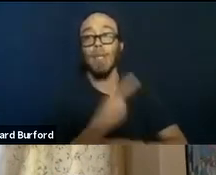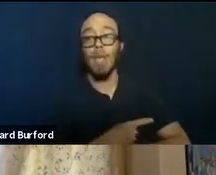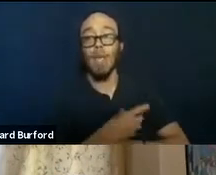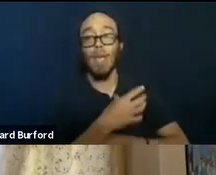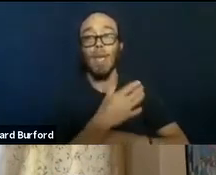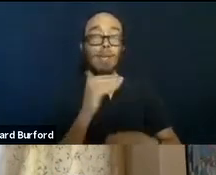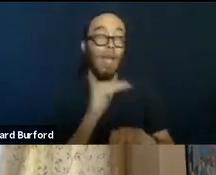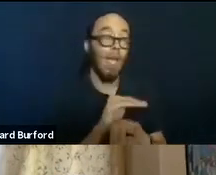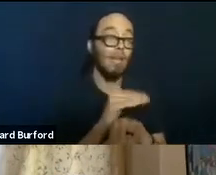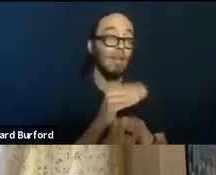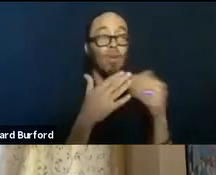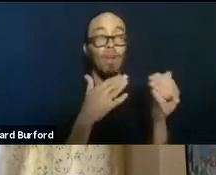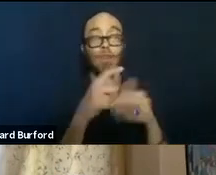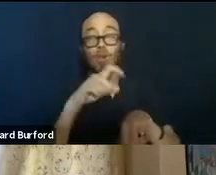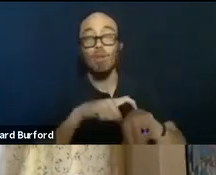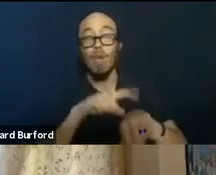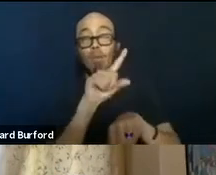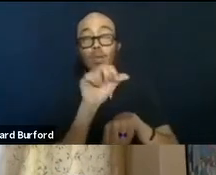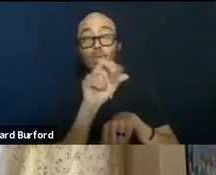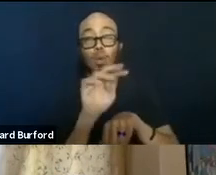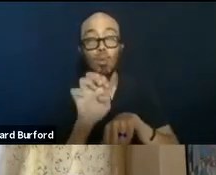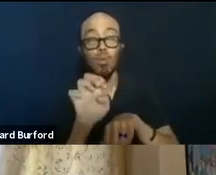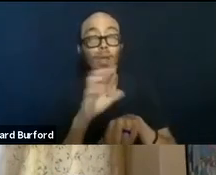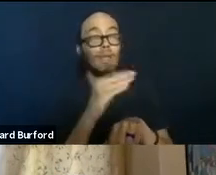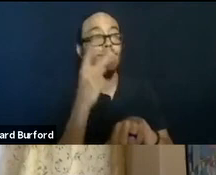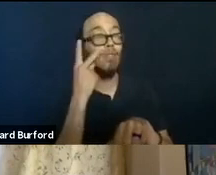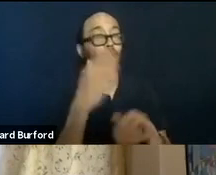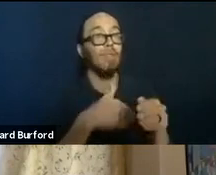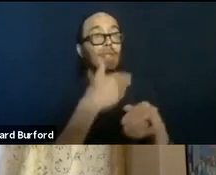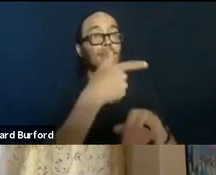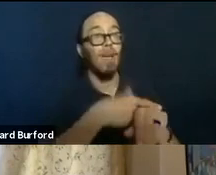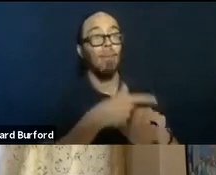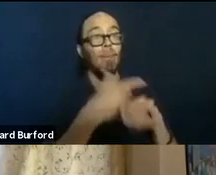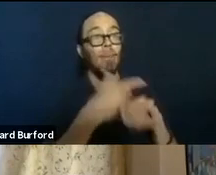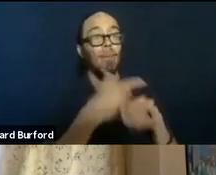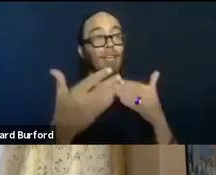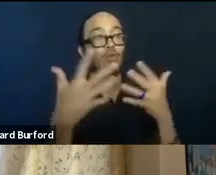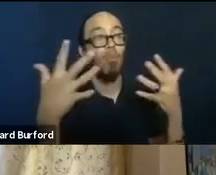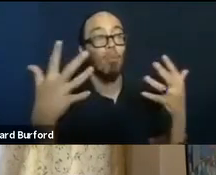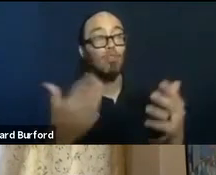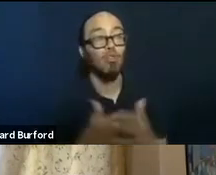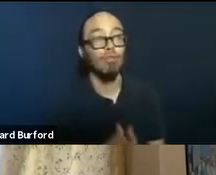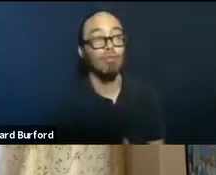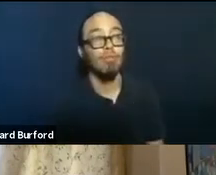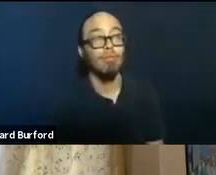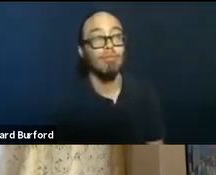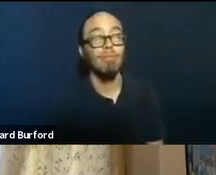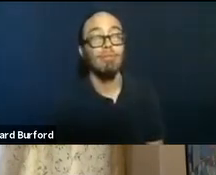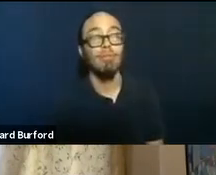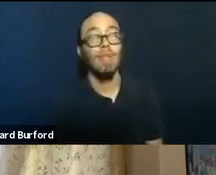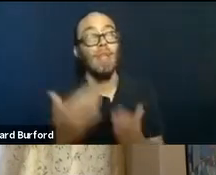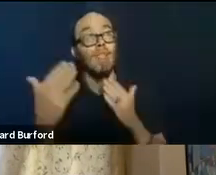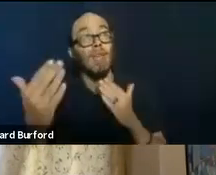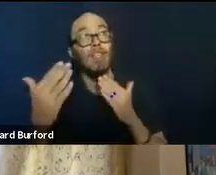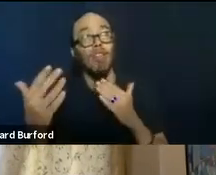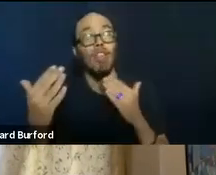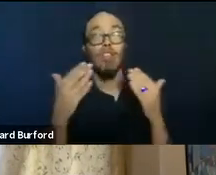Night, whatever your time zone is, and we'll see you next time. Thank you very much, guys. Okay,